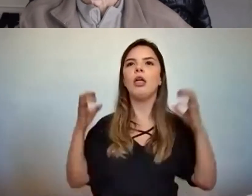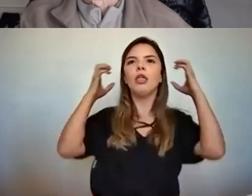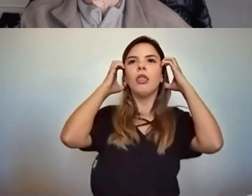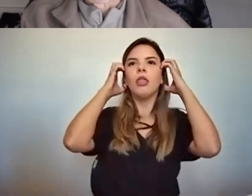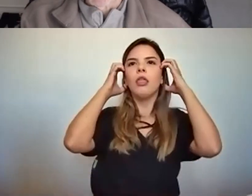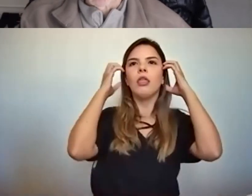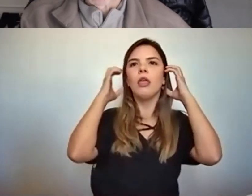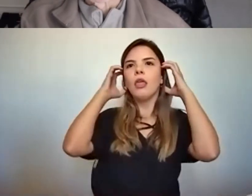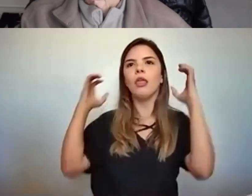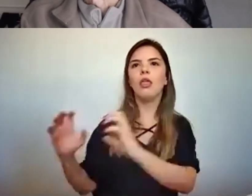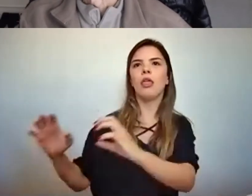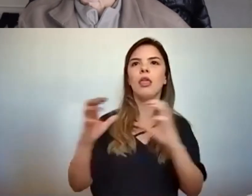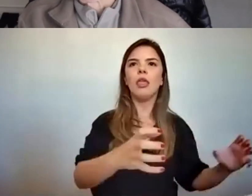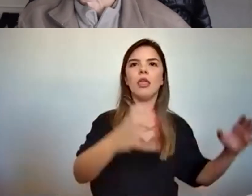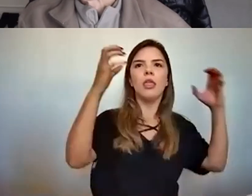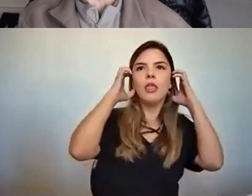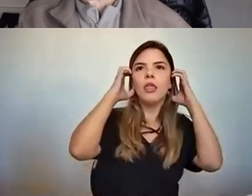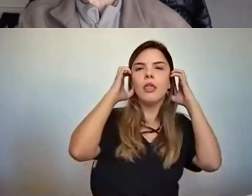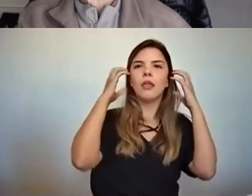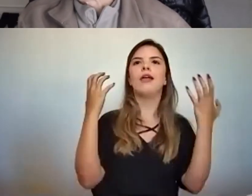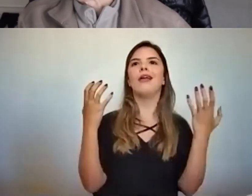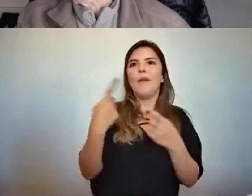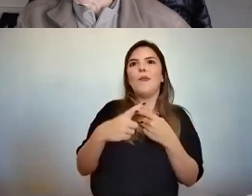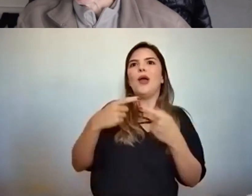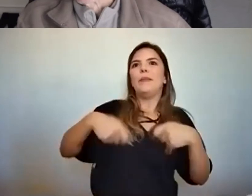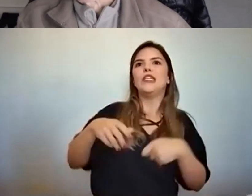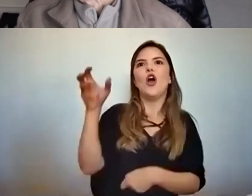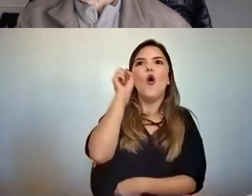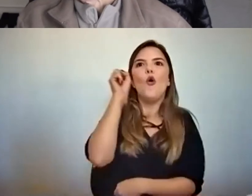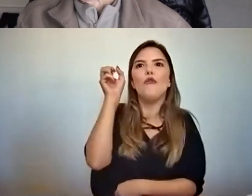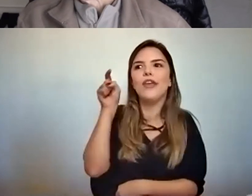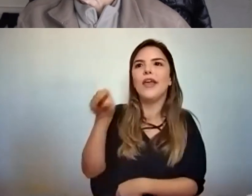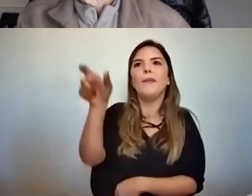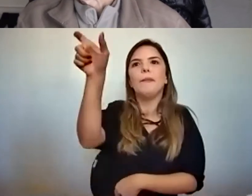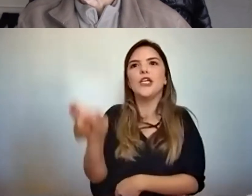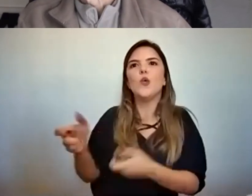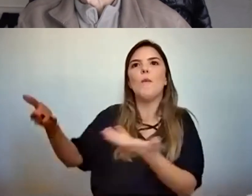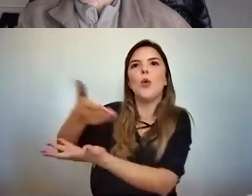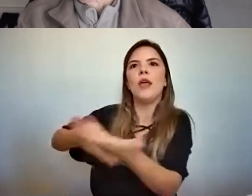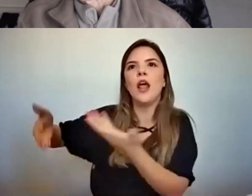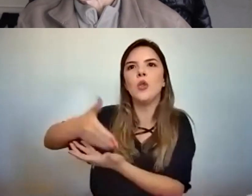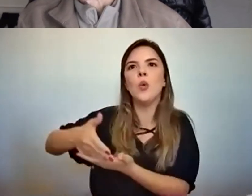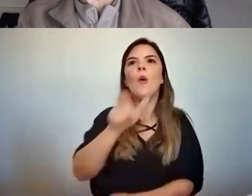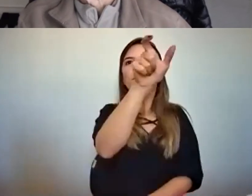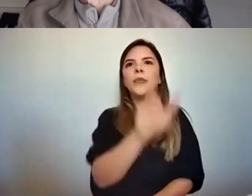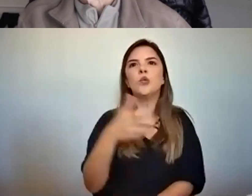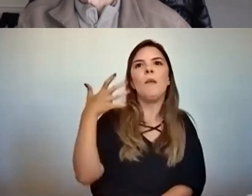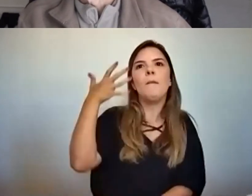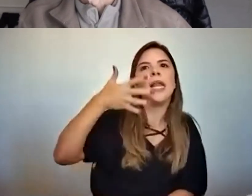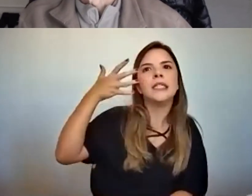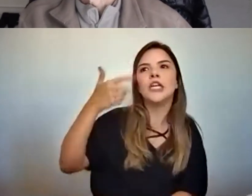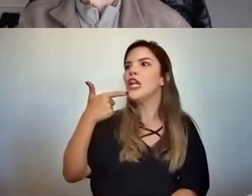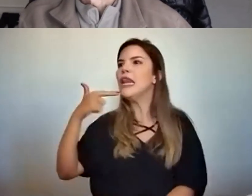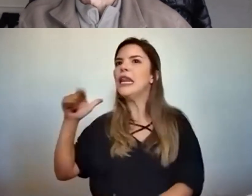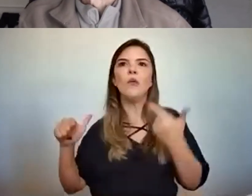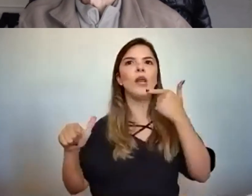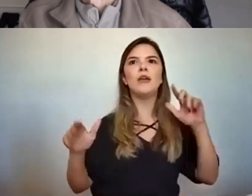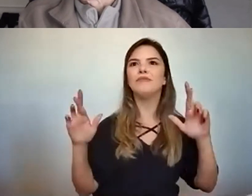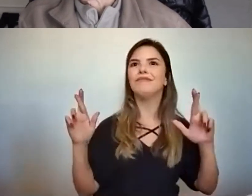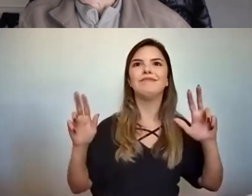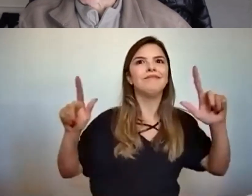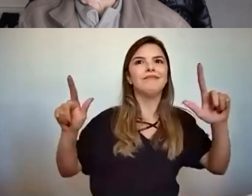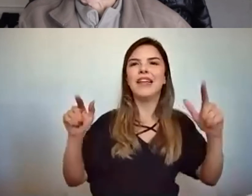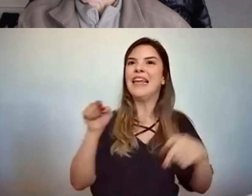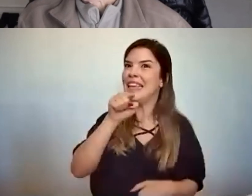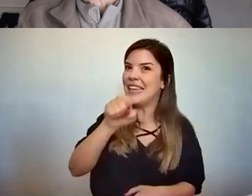to the other interpreters in order to know when to take over. I think these are technical issues that could be